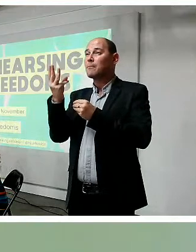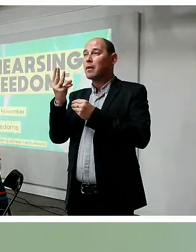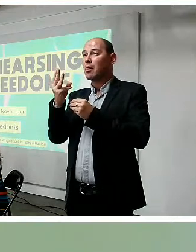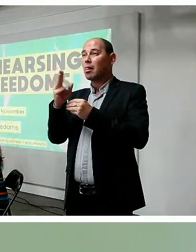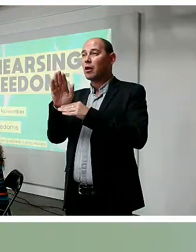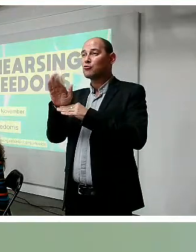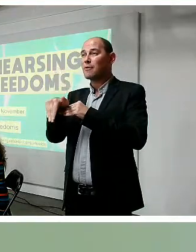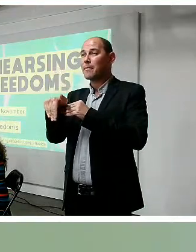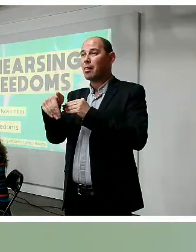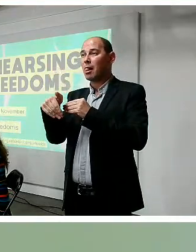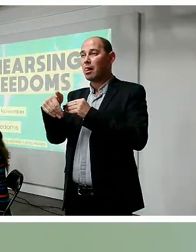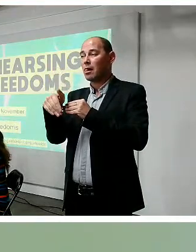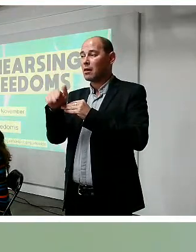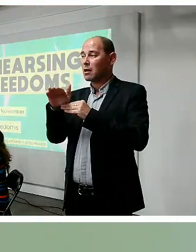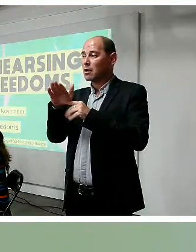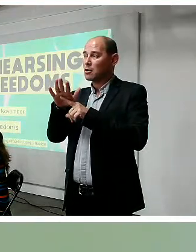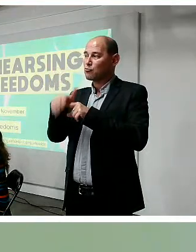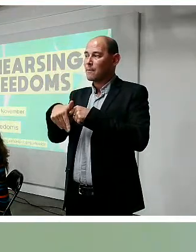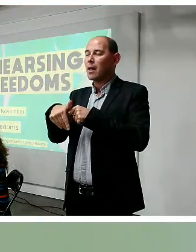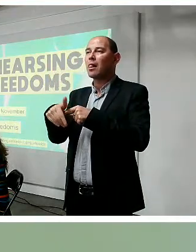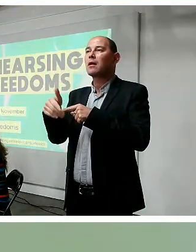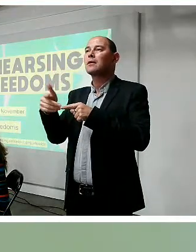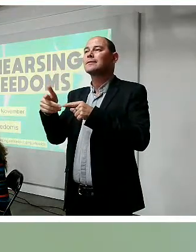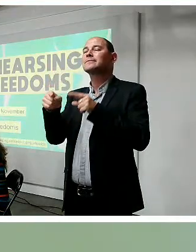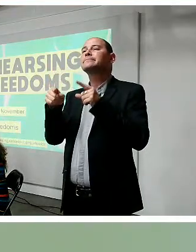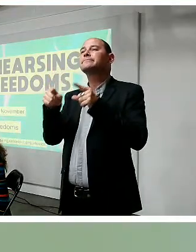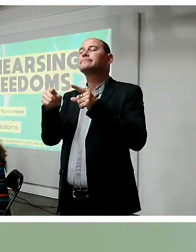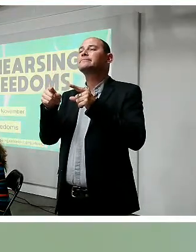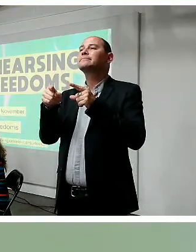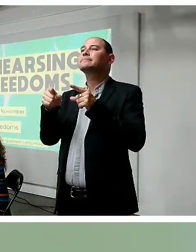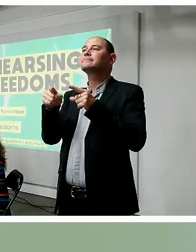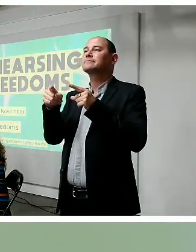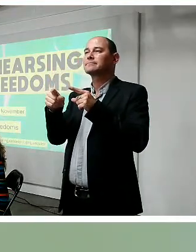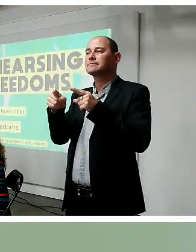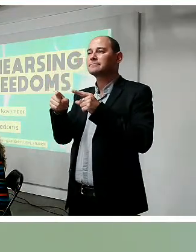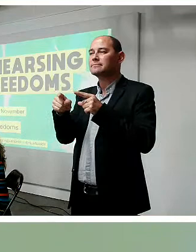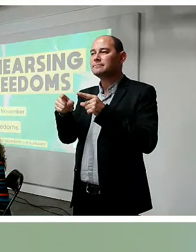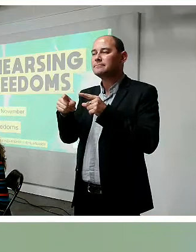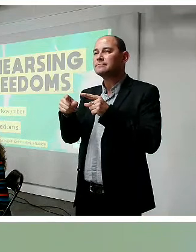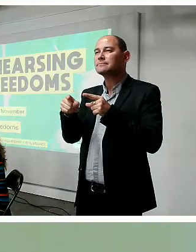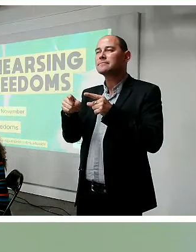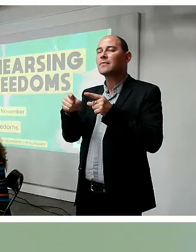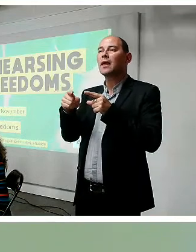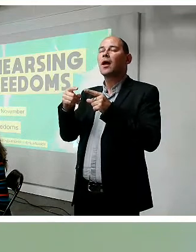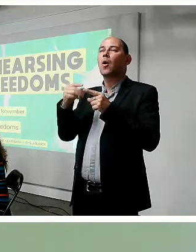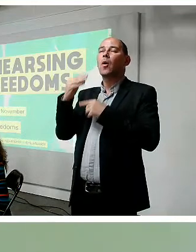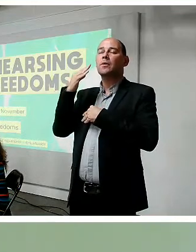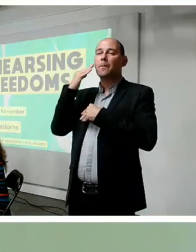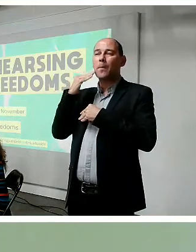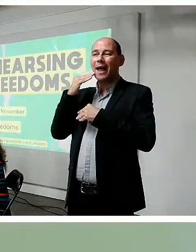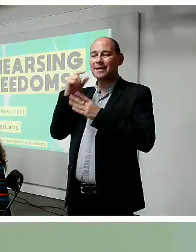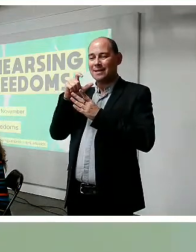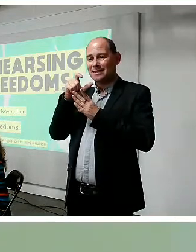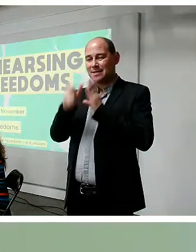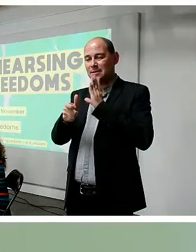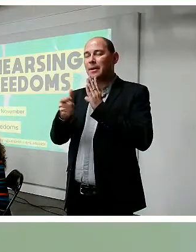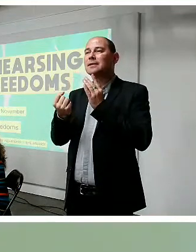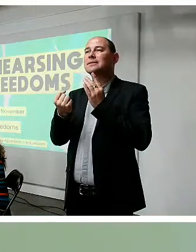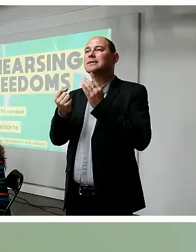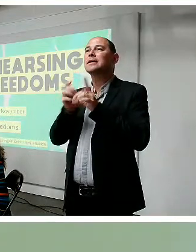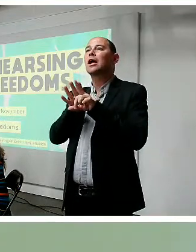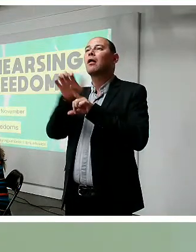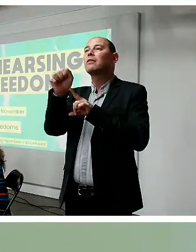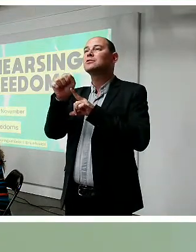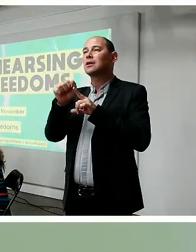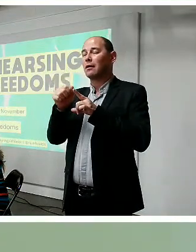Jamoke talking about complaint. And that's a session on blackness, disability and culture. And it's on October